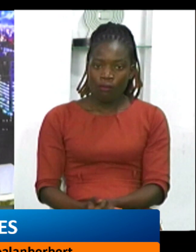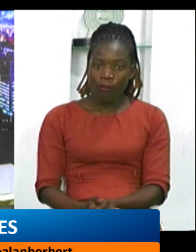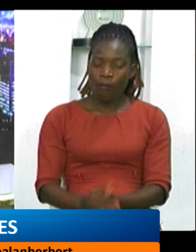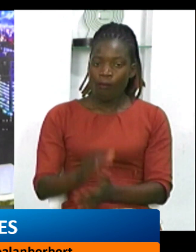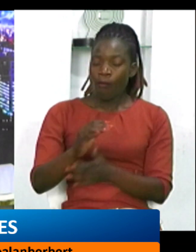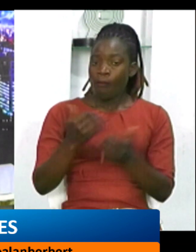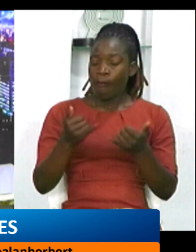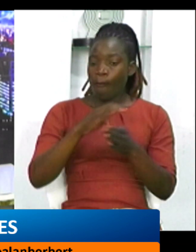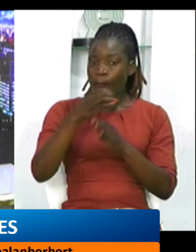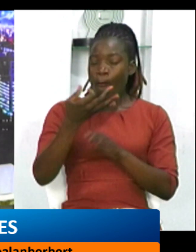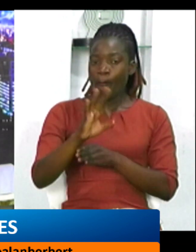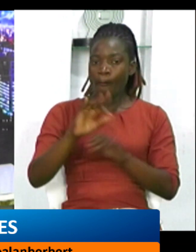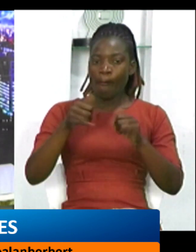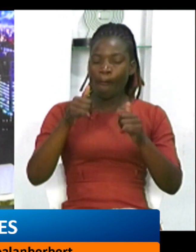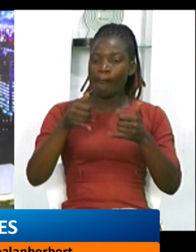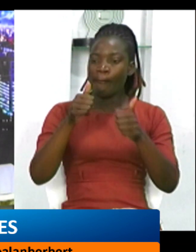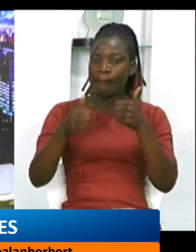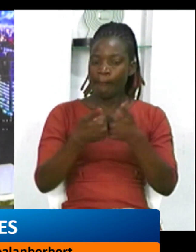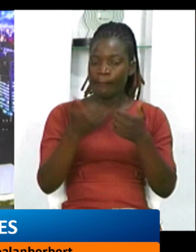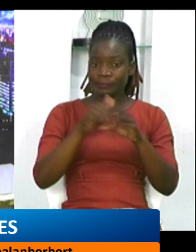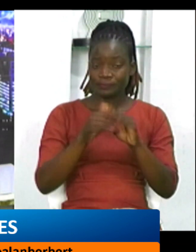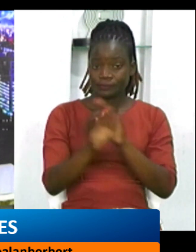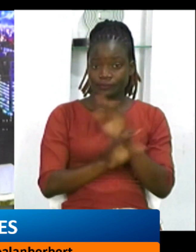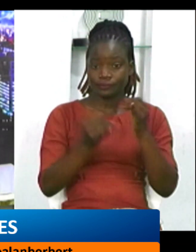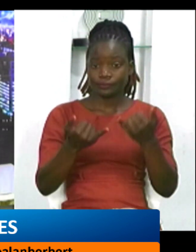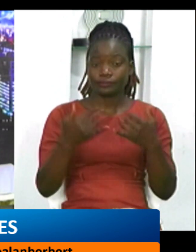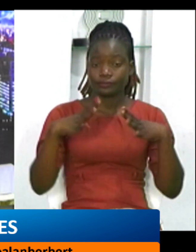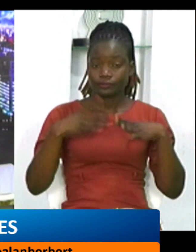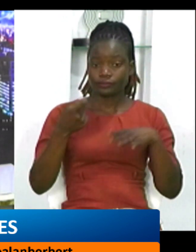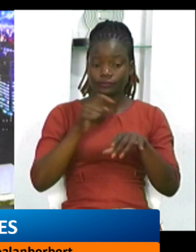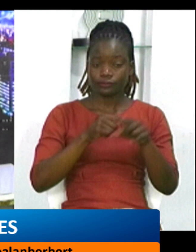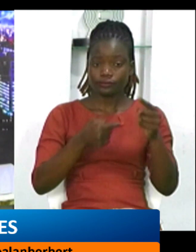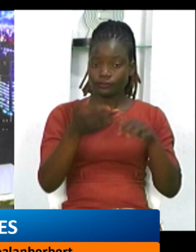As we come to the end of the news that are making headlines in the country, we're going to take a break. When we come